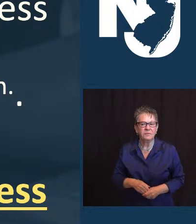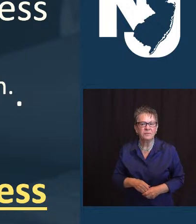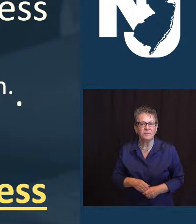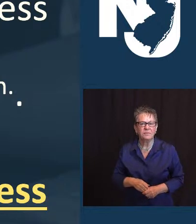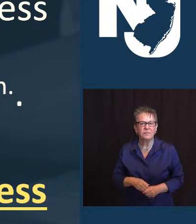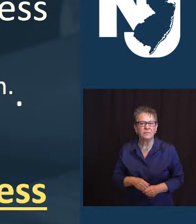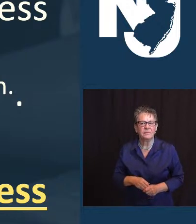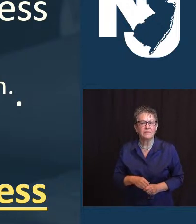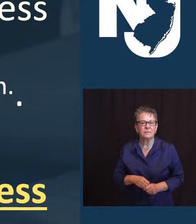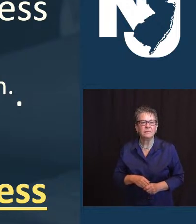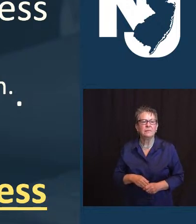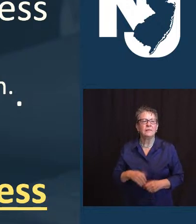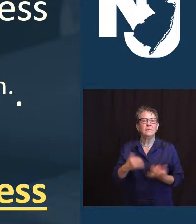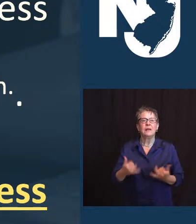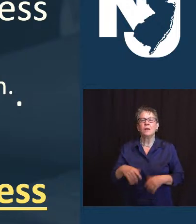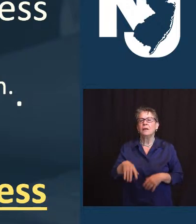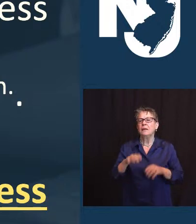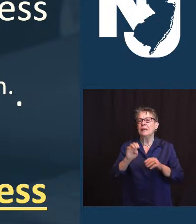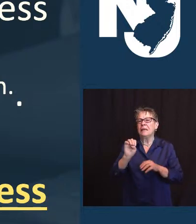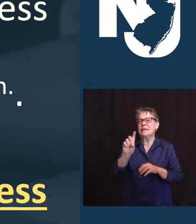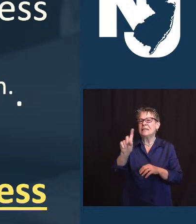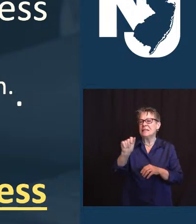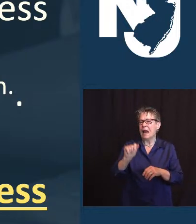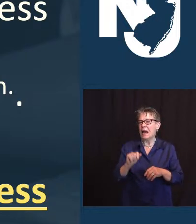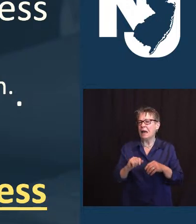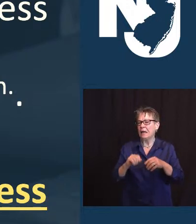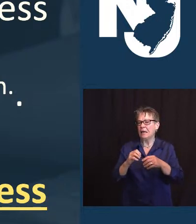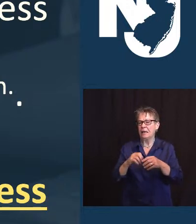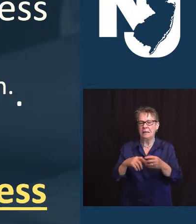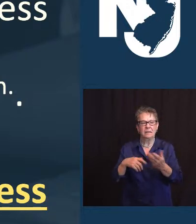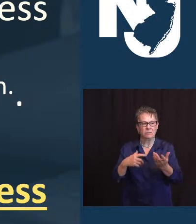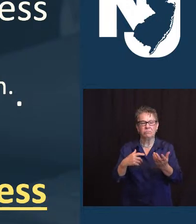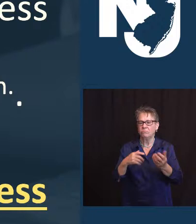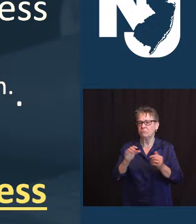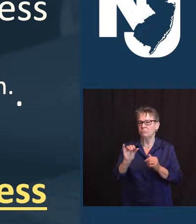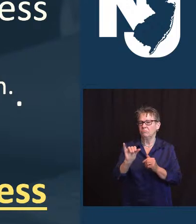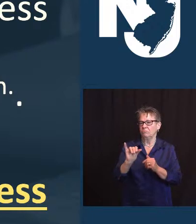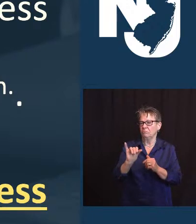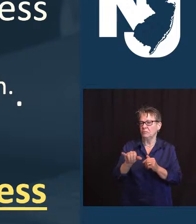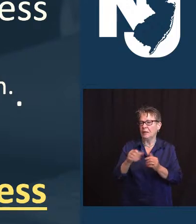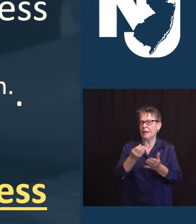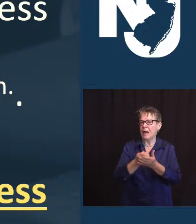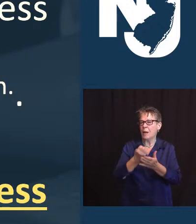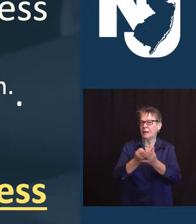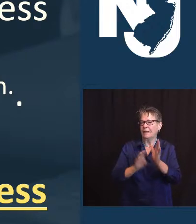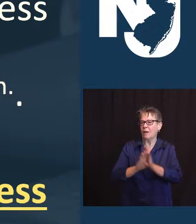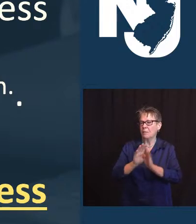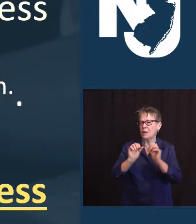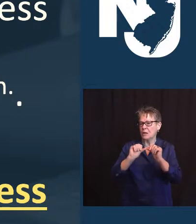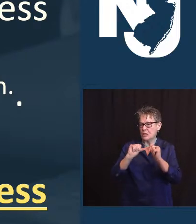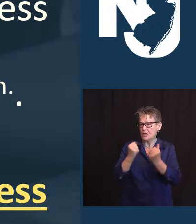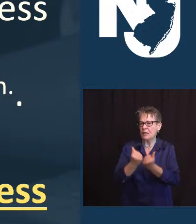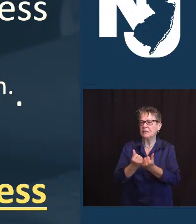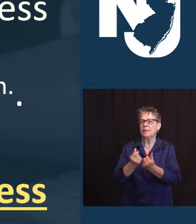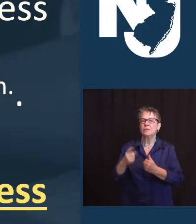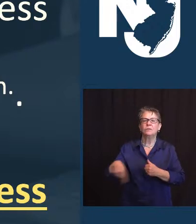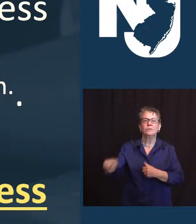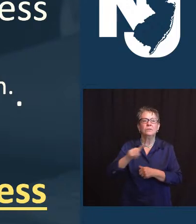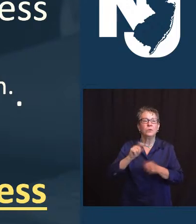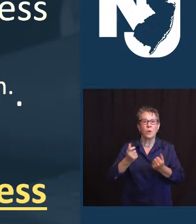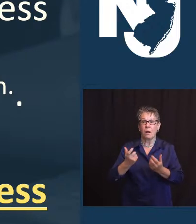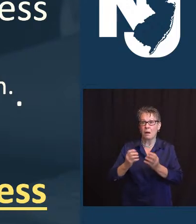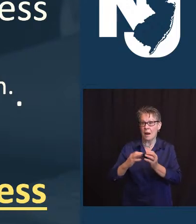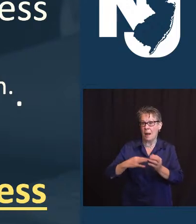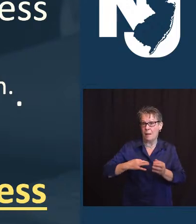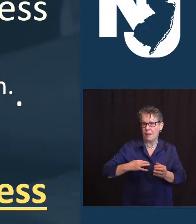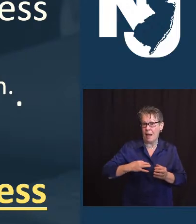businesses to join their PPE discount program through May 28th or until all the funds are exhausted,